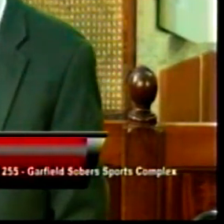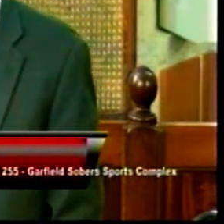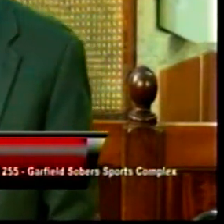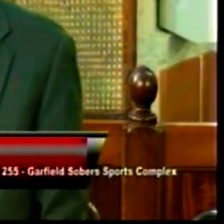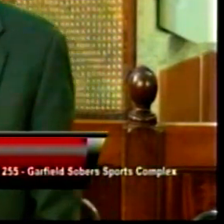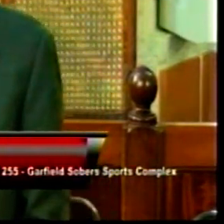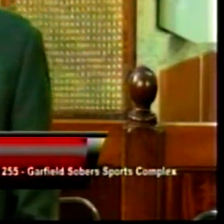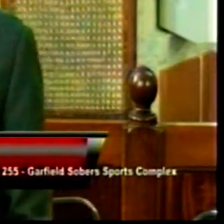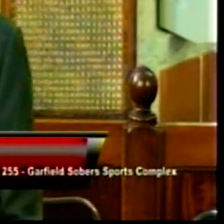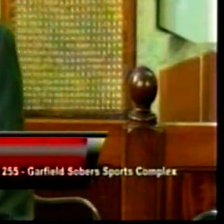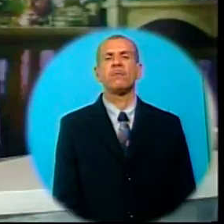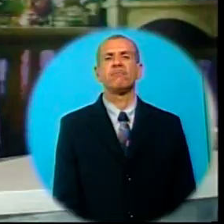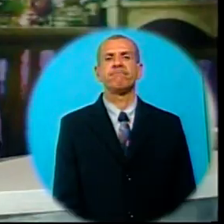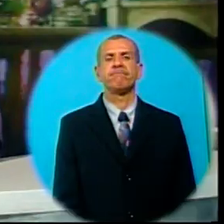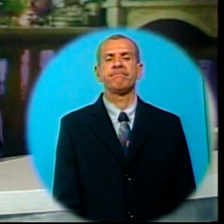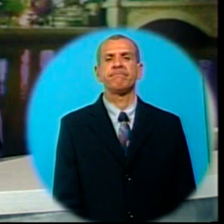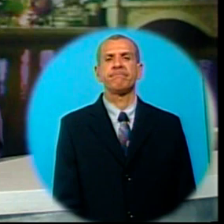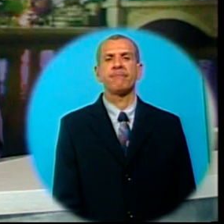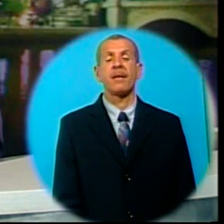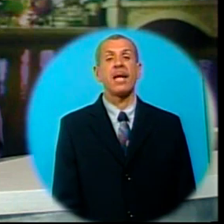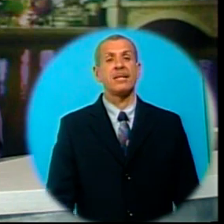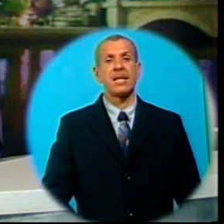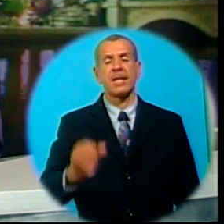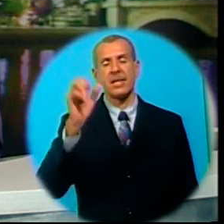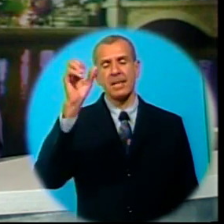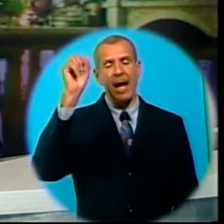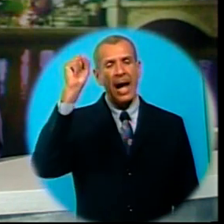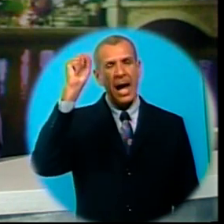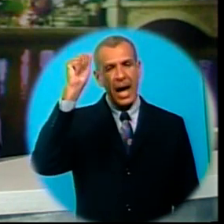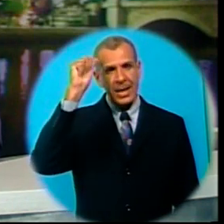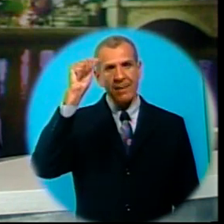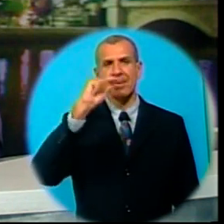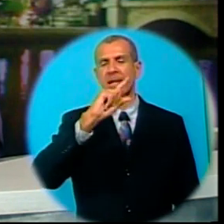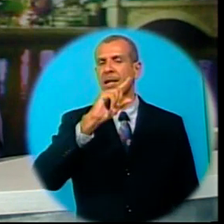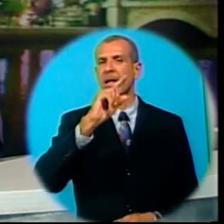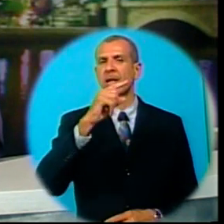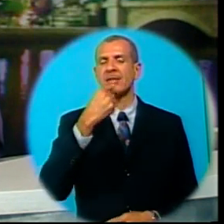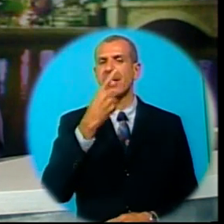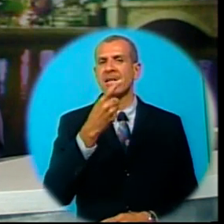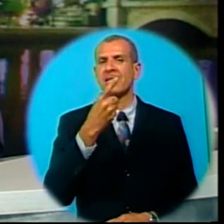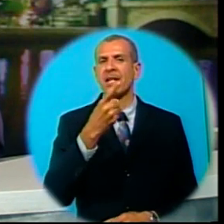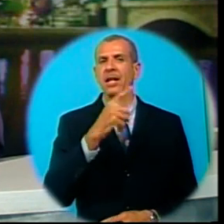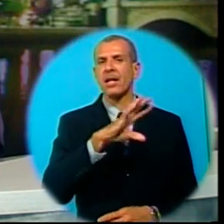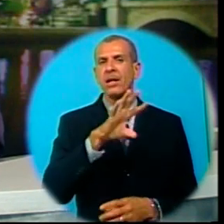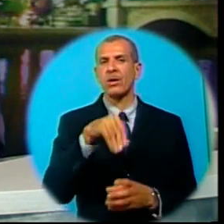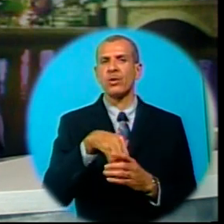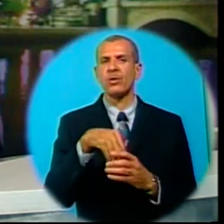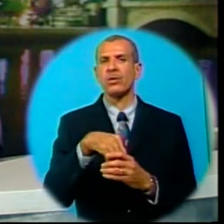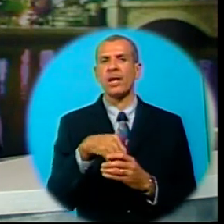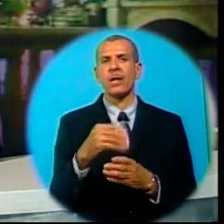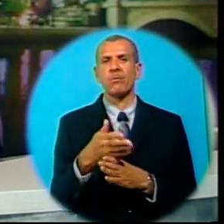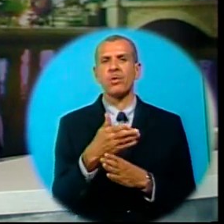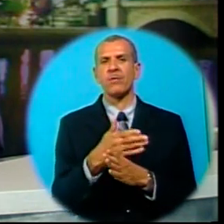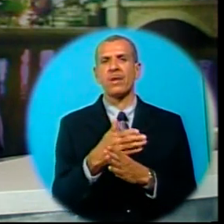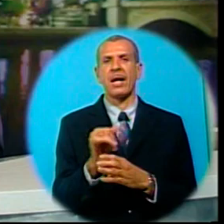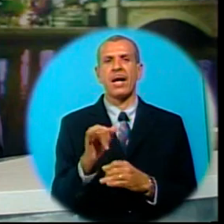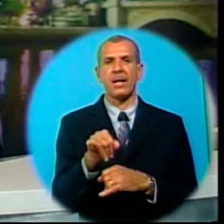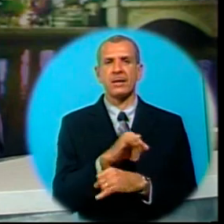and developed society. Senator Adams adds the all-inclusive facility can enhance the island's tourism